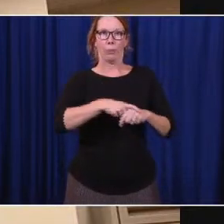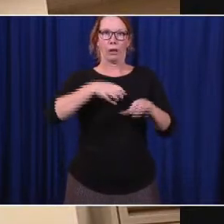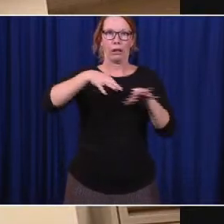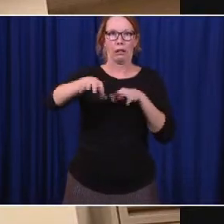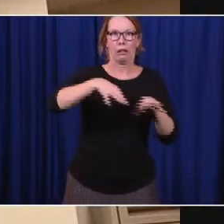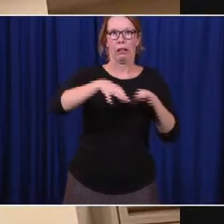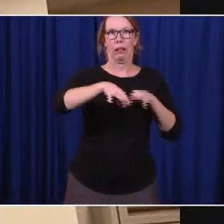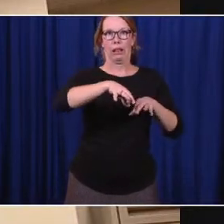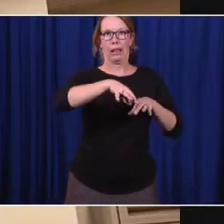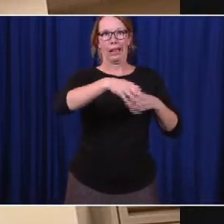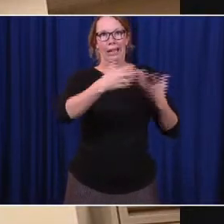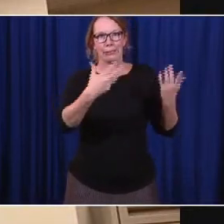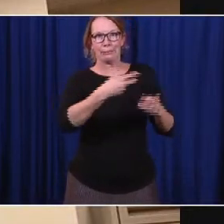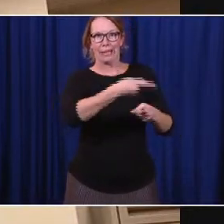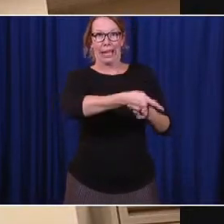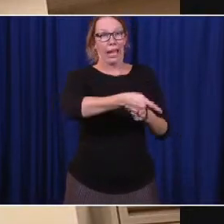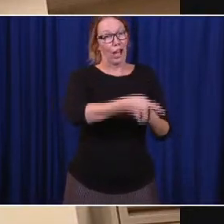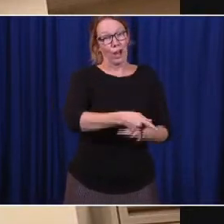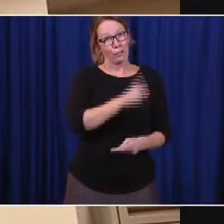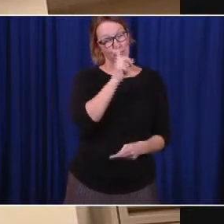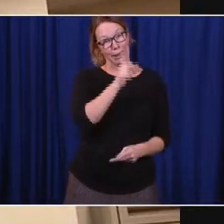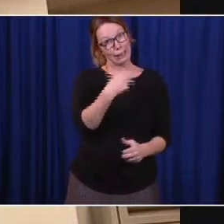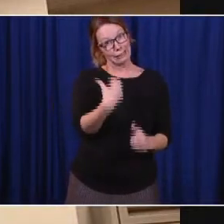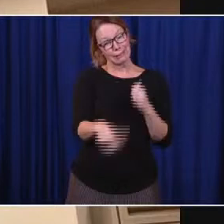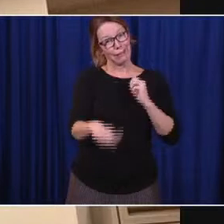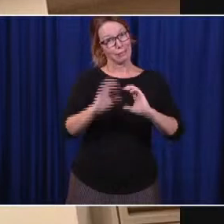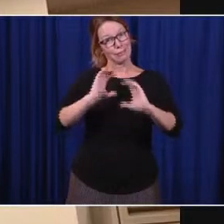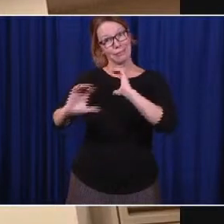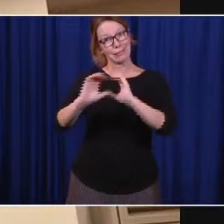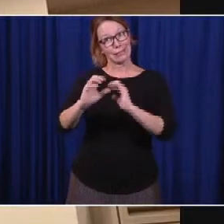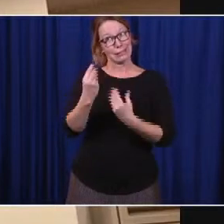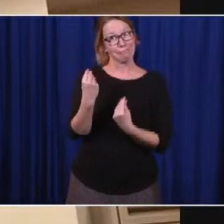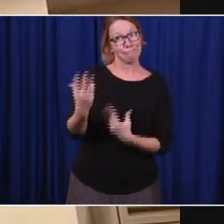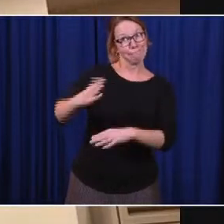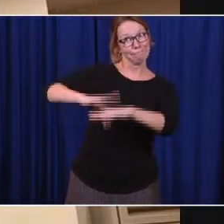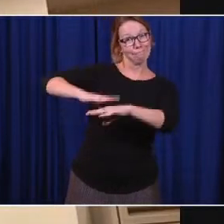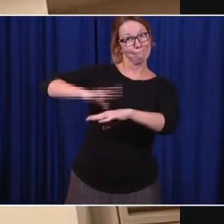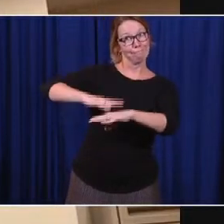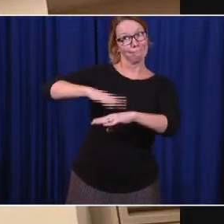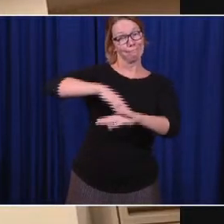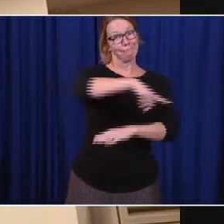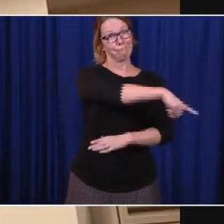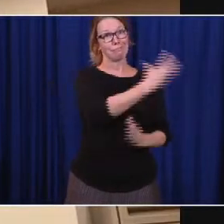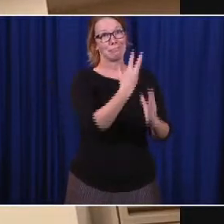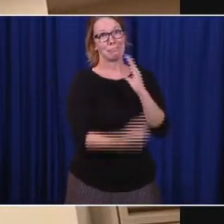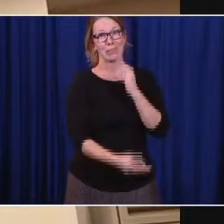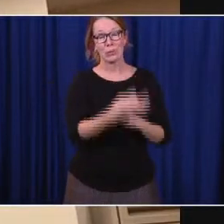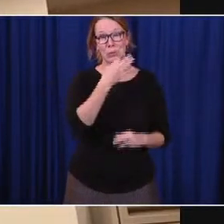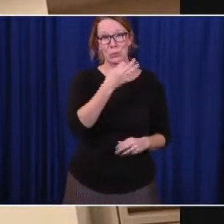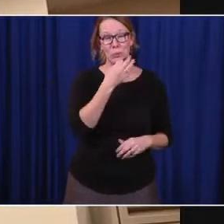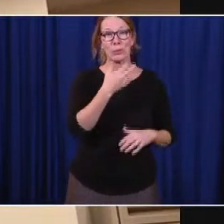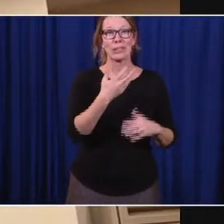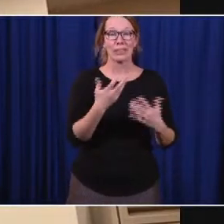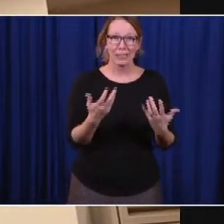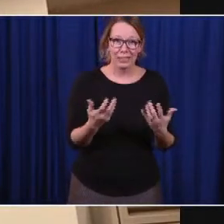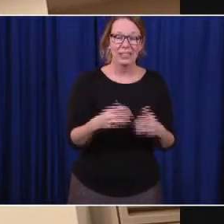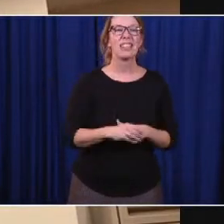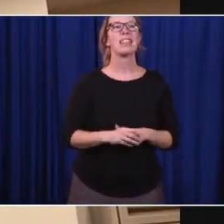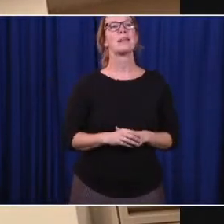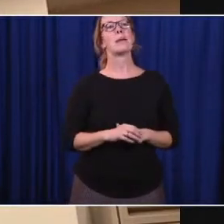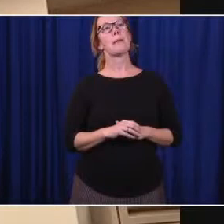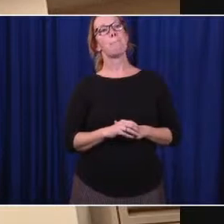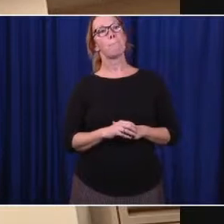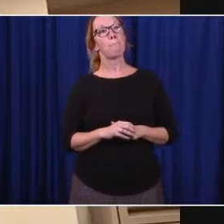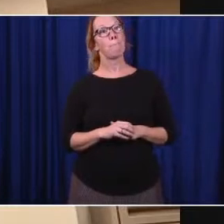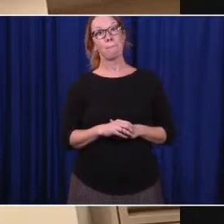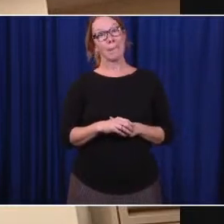We're having those hard conversations with the families. And a lot of times too, on the other extreme,